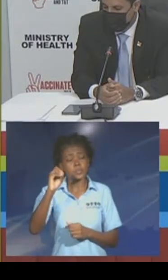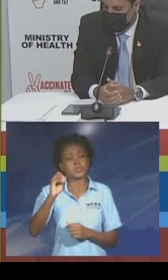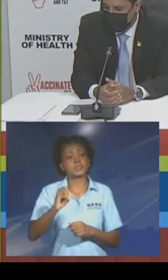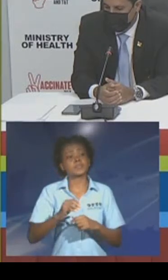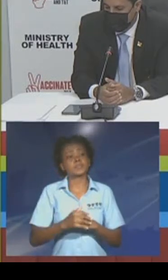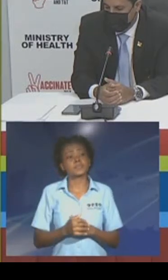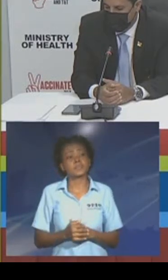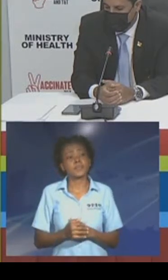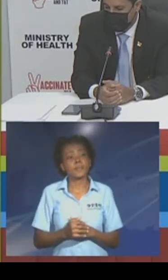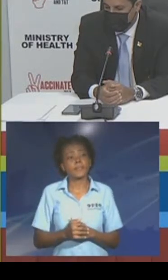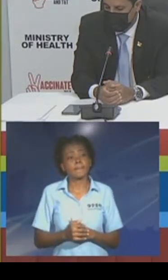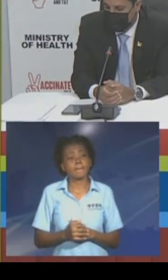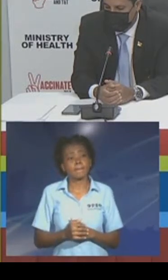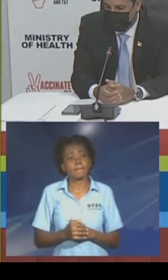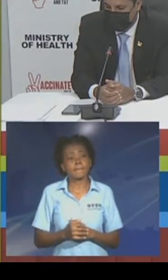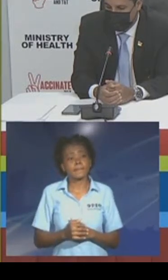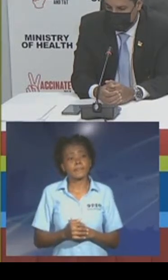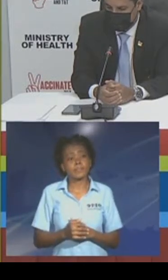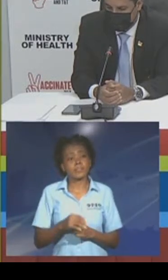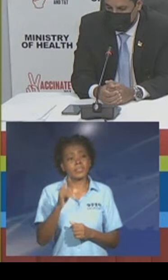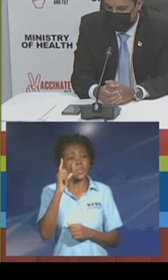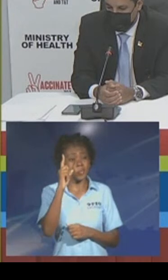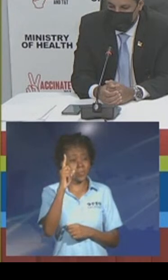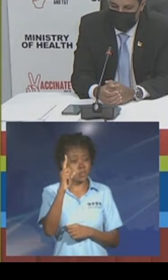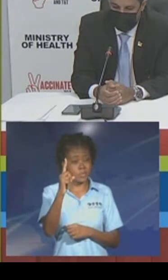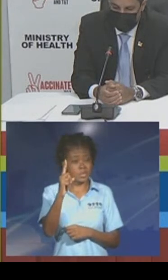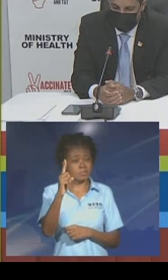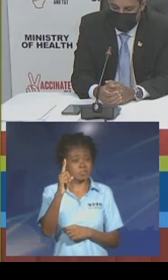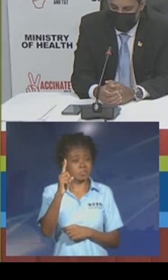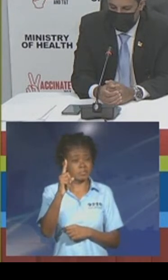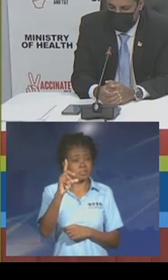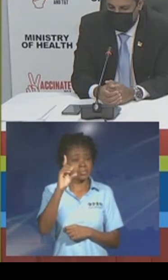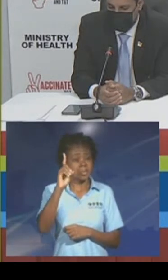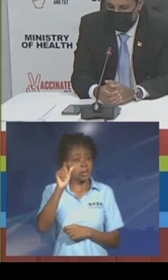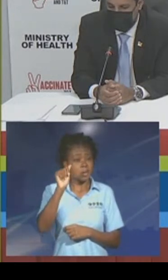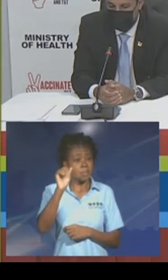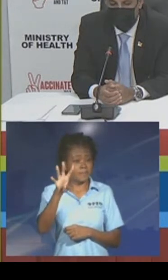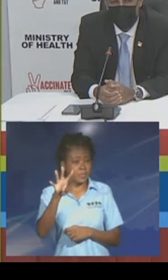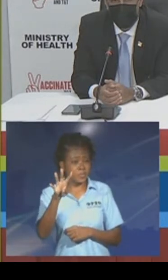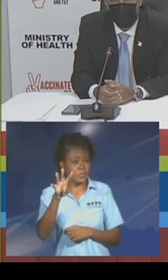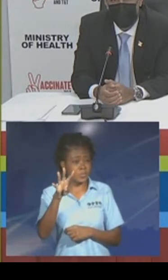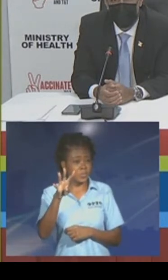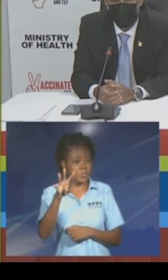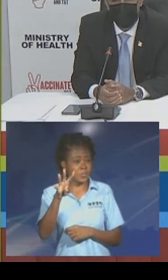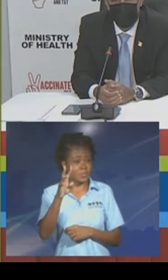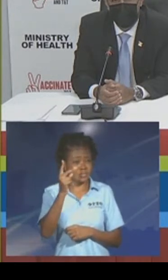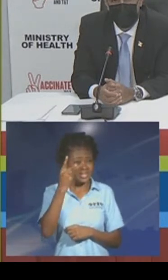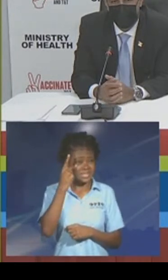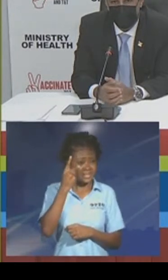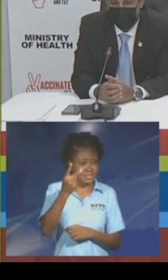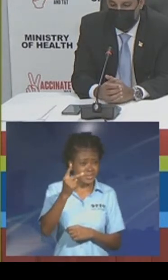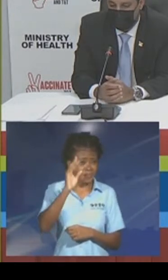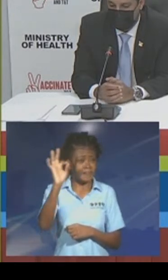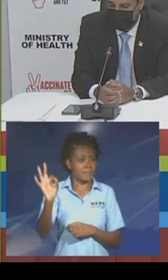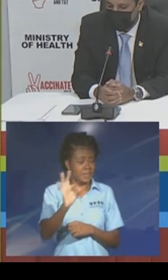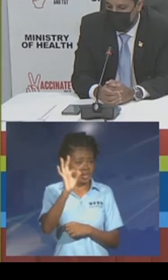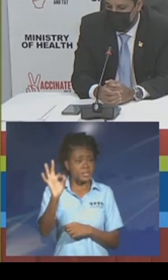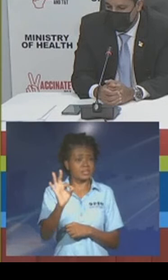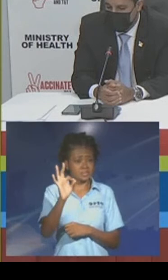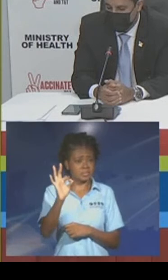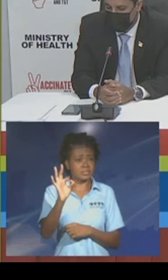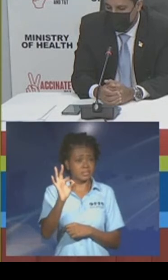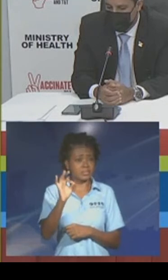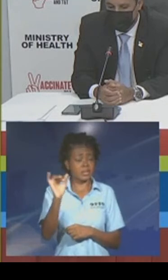case of BA4 detected Friday before last week, and there was one BA5 detected on this Friday gone.